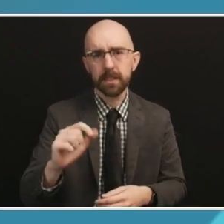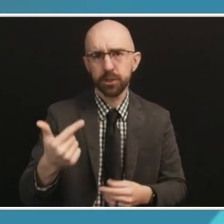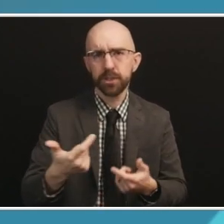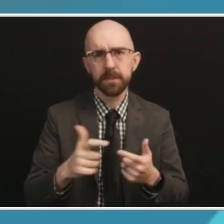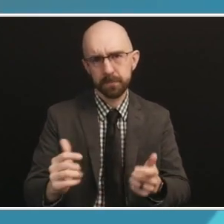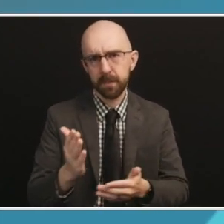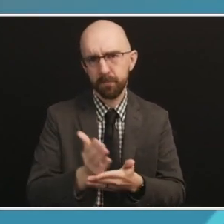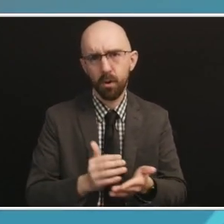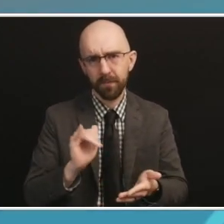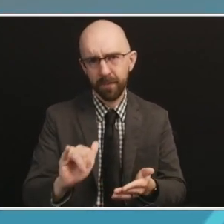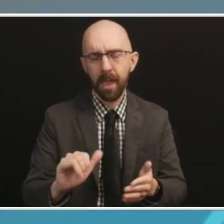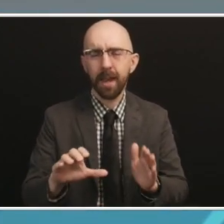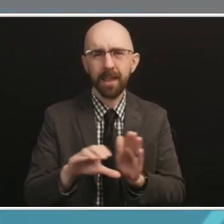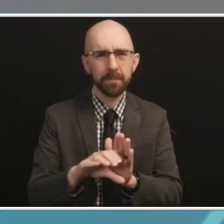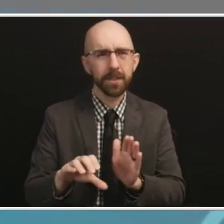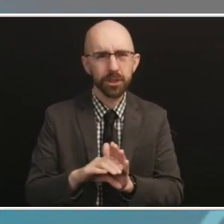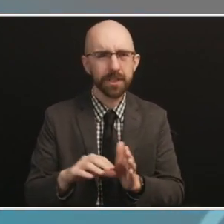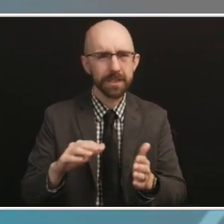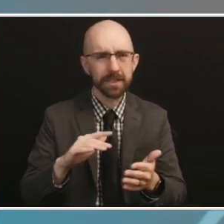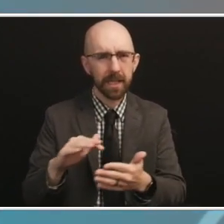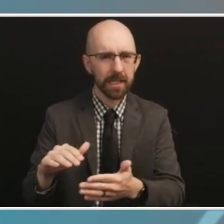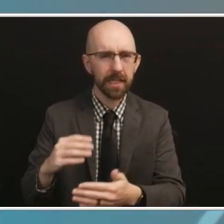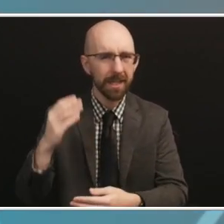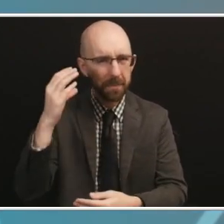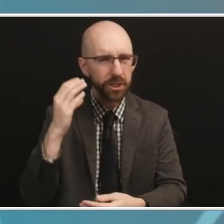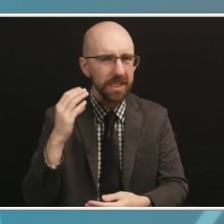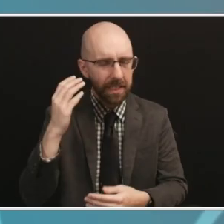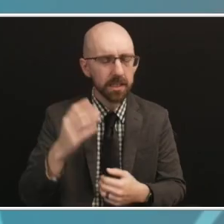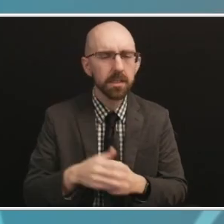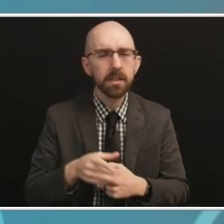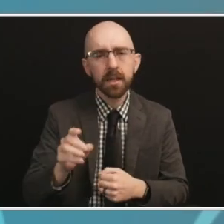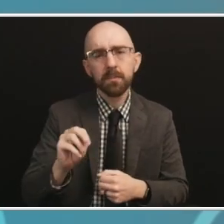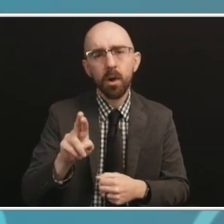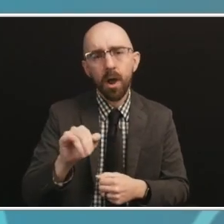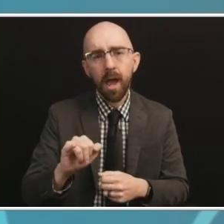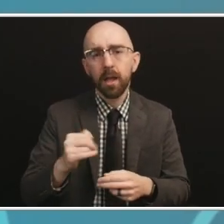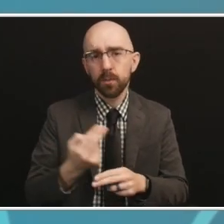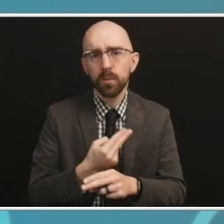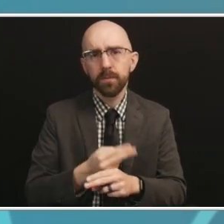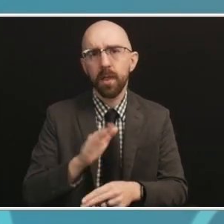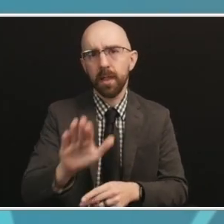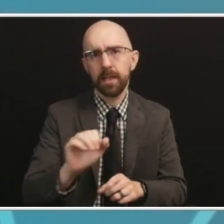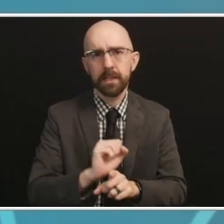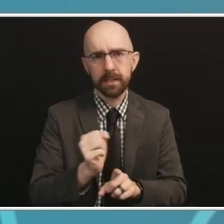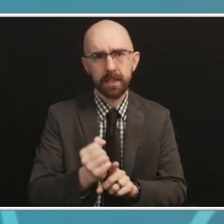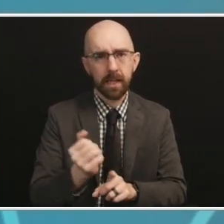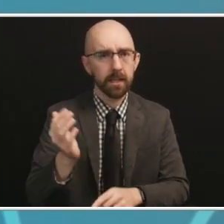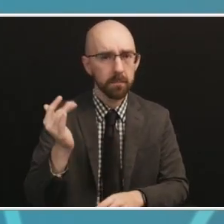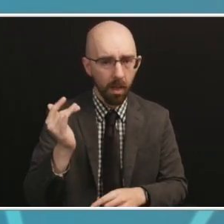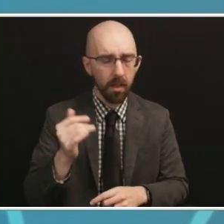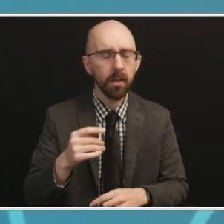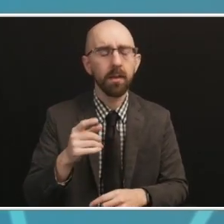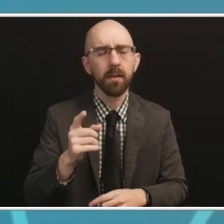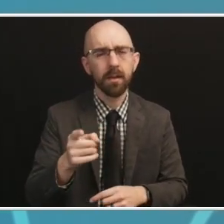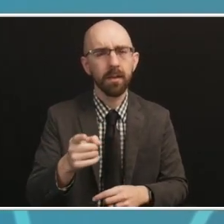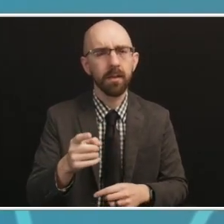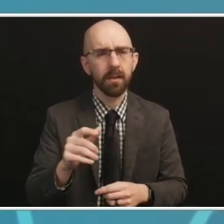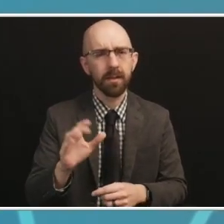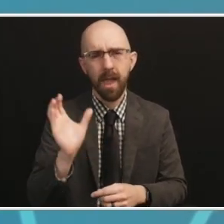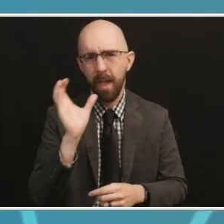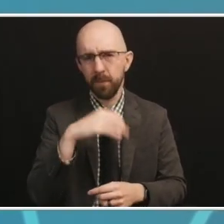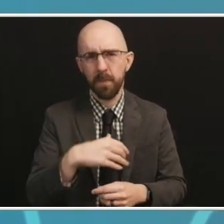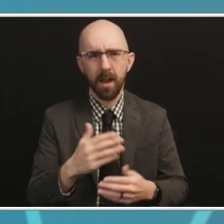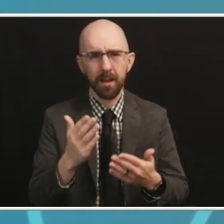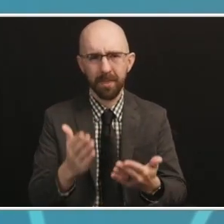other imaging studies, but this MRI was very useful in Brad's case because there is an abnormality there. I'll